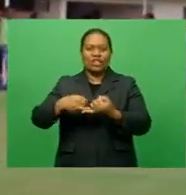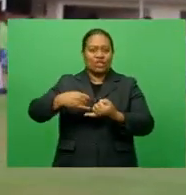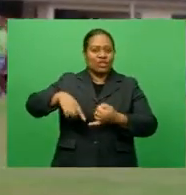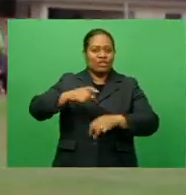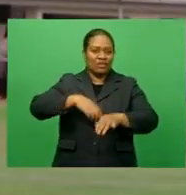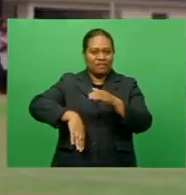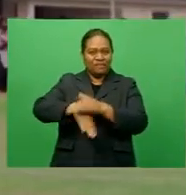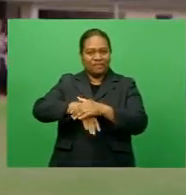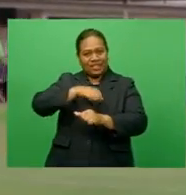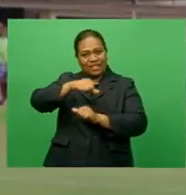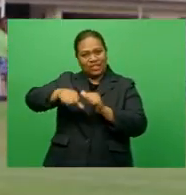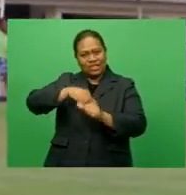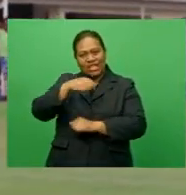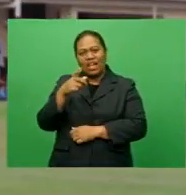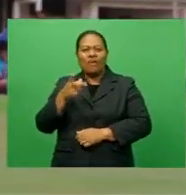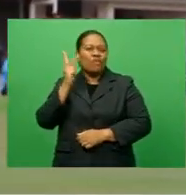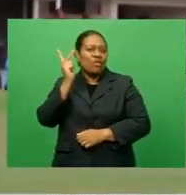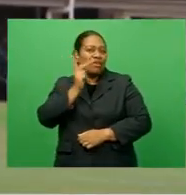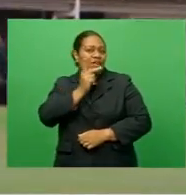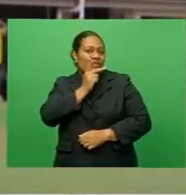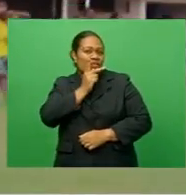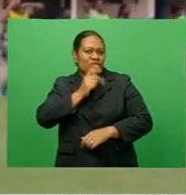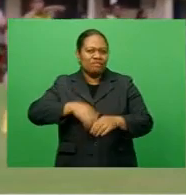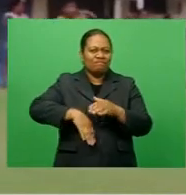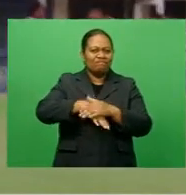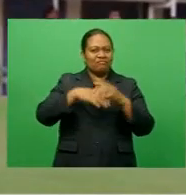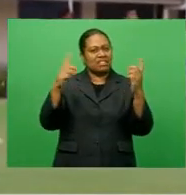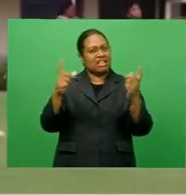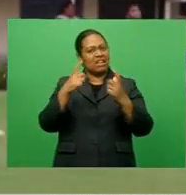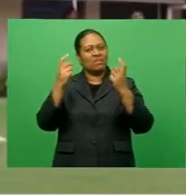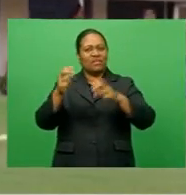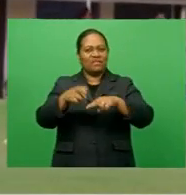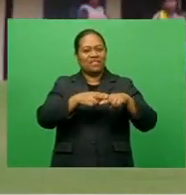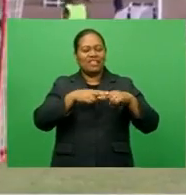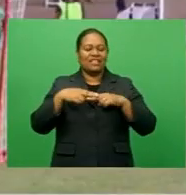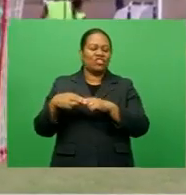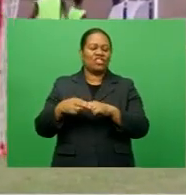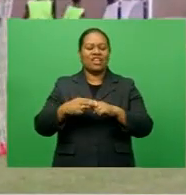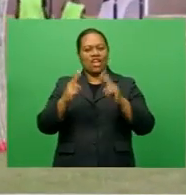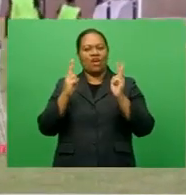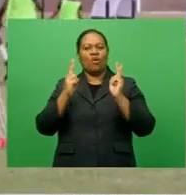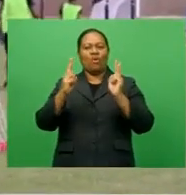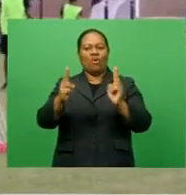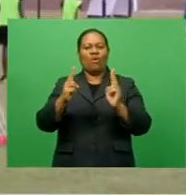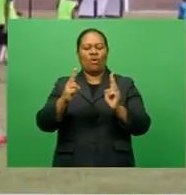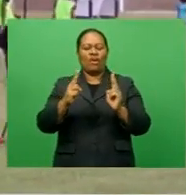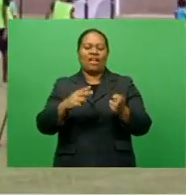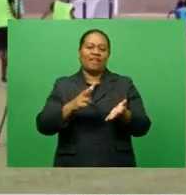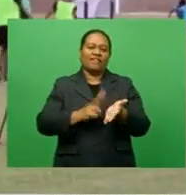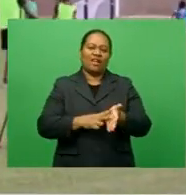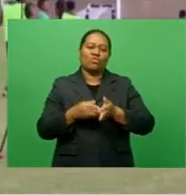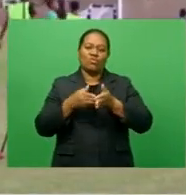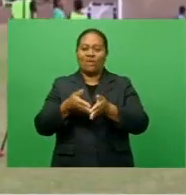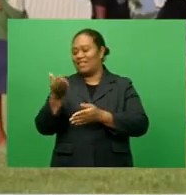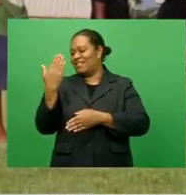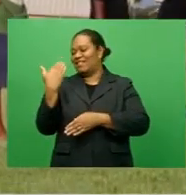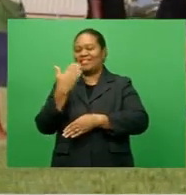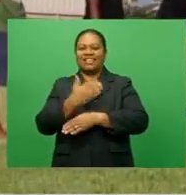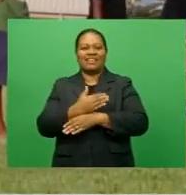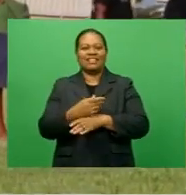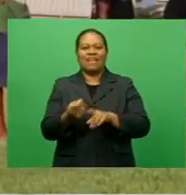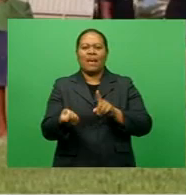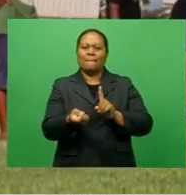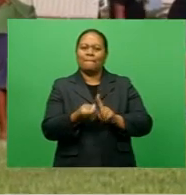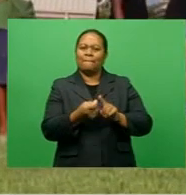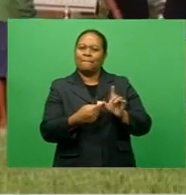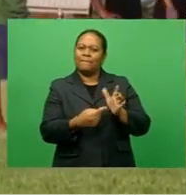Football Association's Vodafone Premier League celebration at the Fiji FA Hall in Watuanga, Suva last night. Patel says